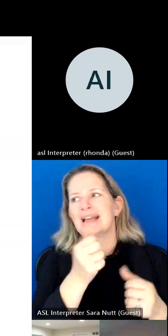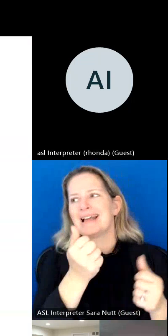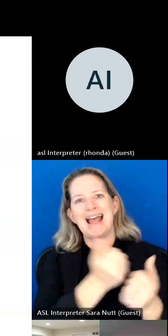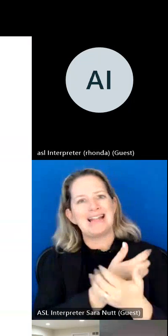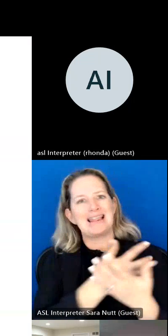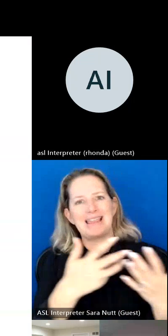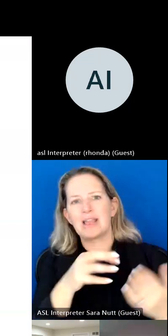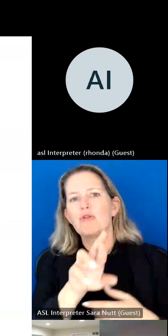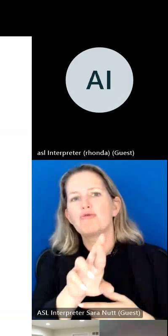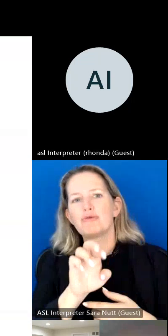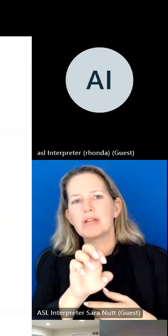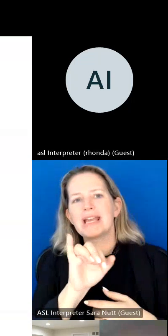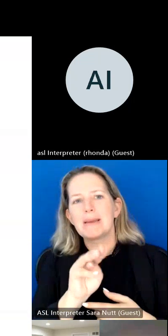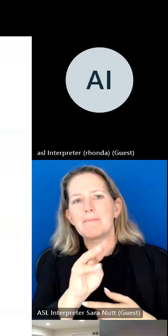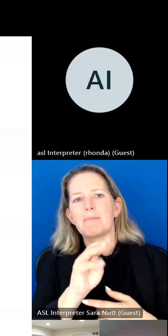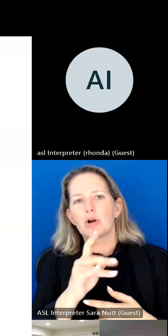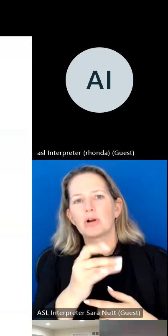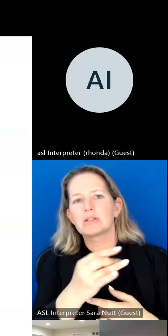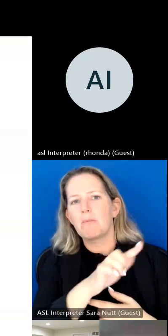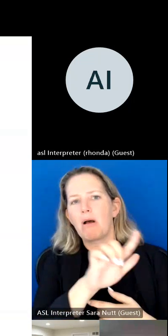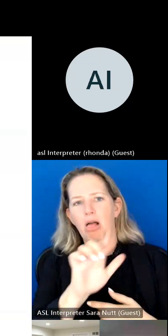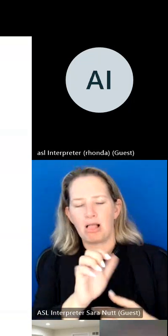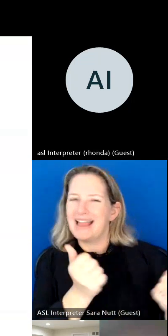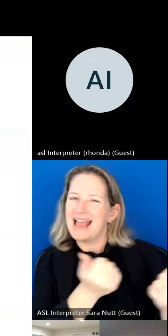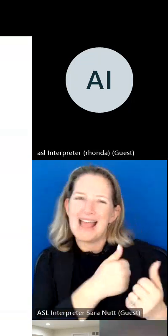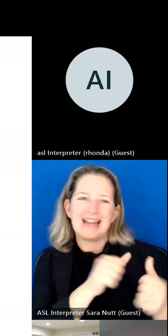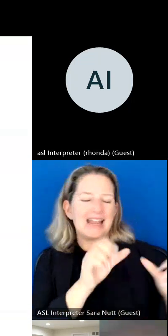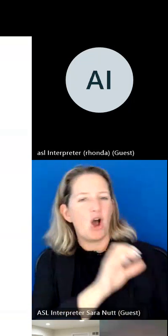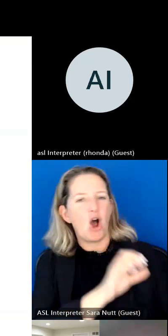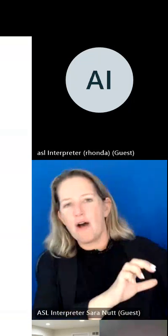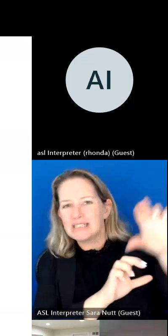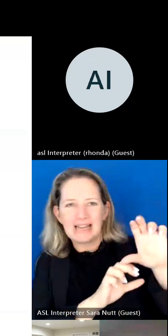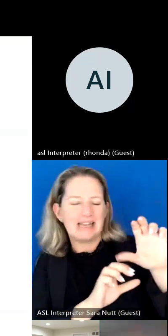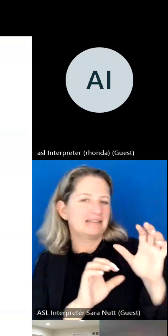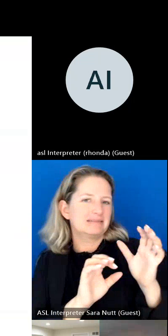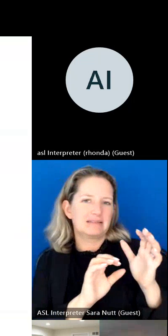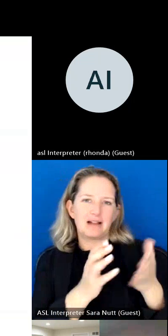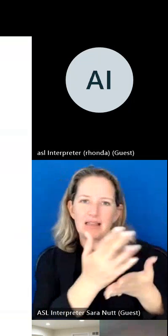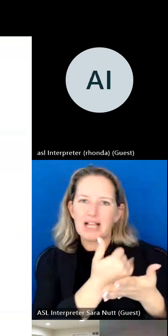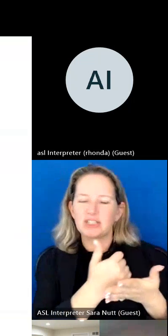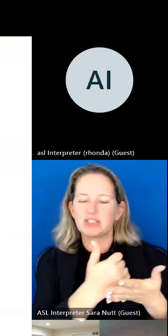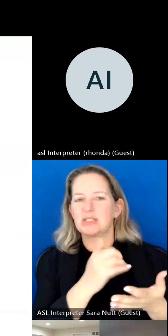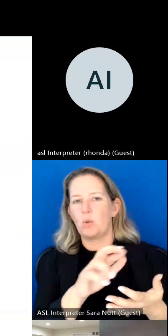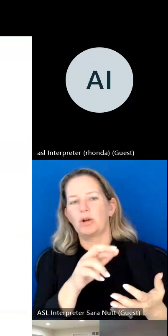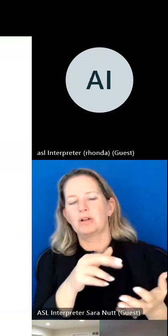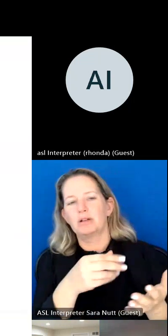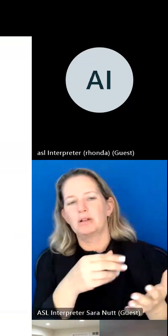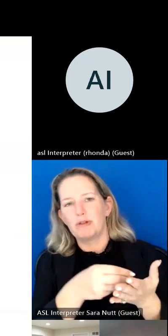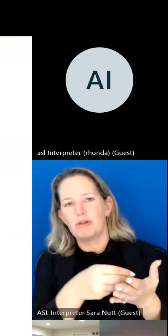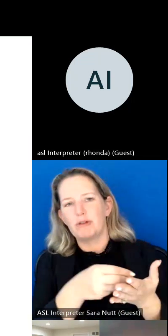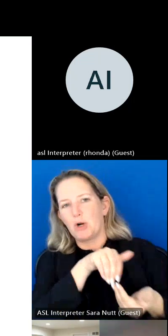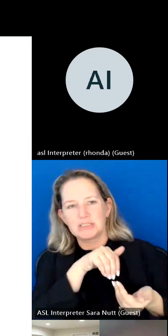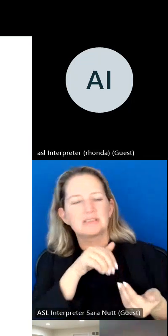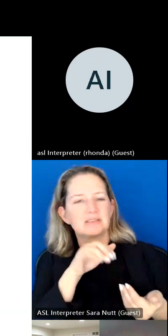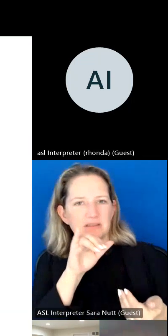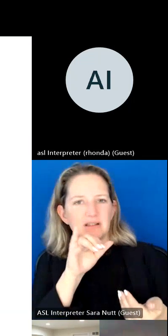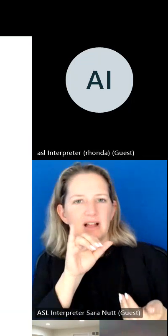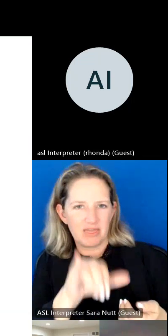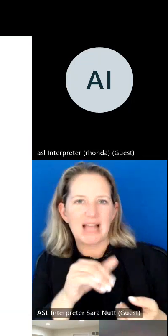have reimbursable and offsetting collections added in. And that's the gross, that's the amount of